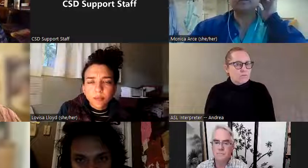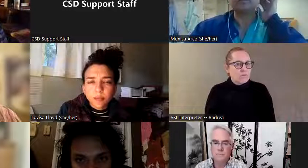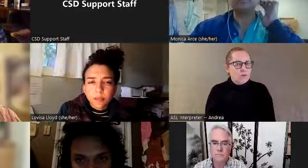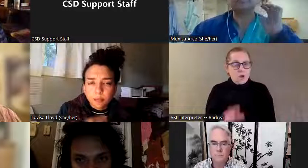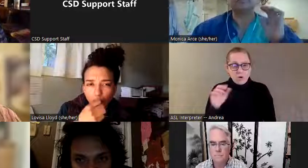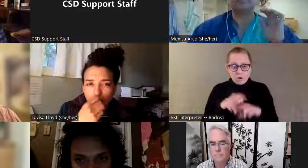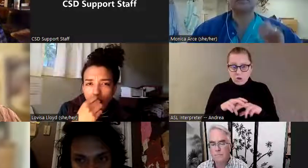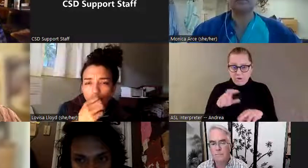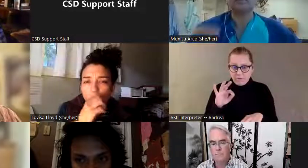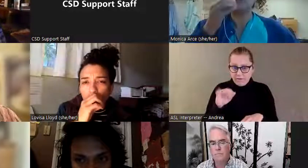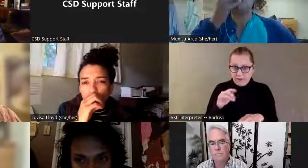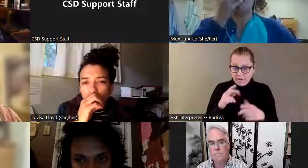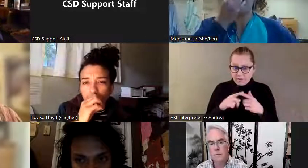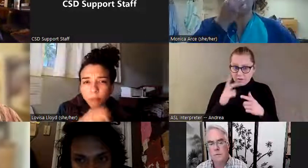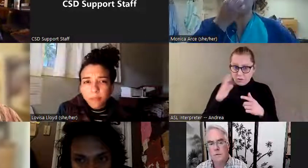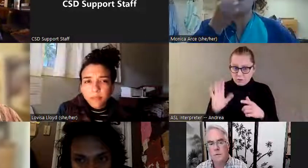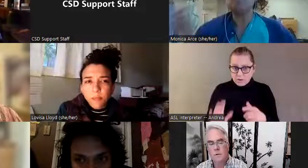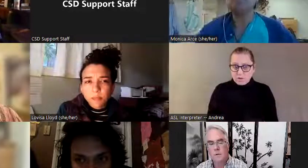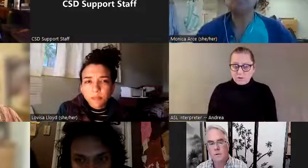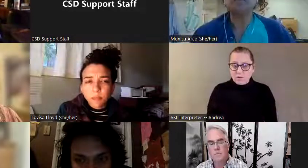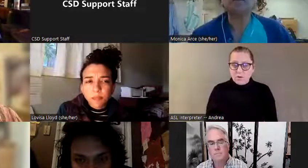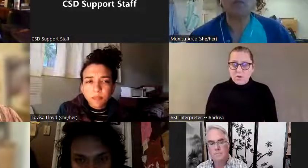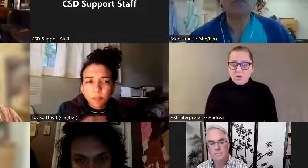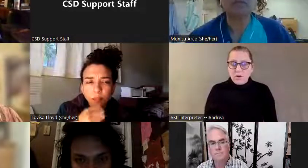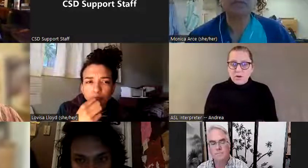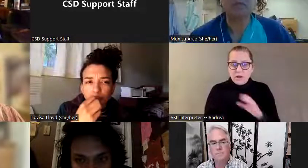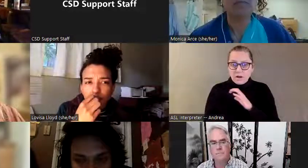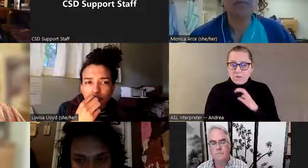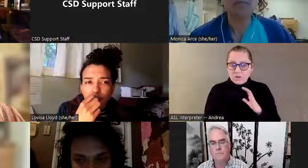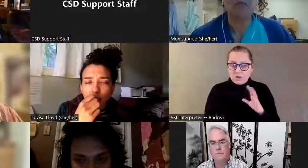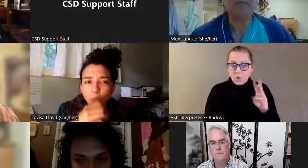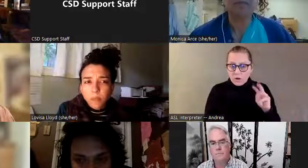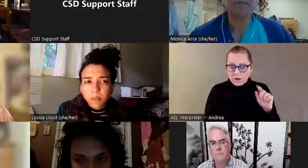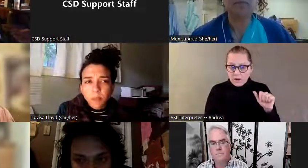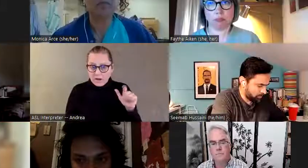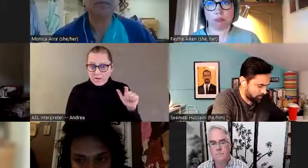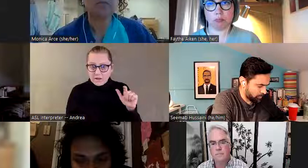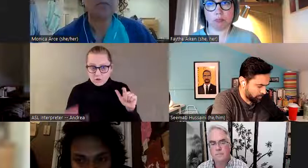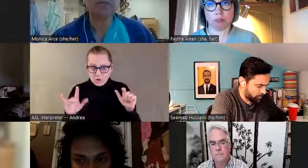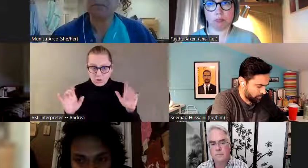Co-chair Faith, I saw you put your hand down. Okay. Commissioner Winta, and then Commissioner Charlie.